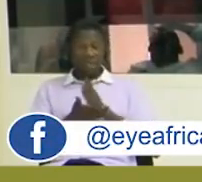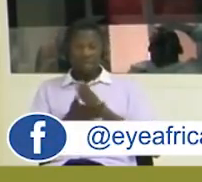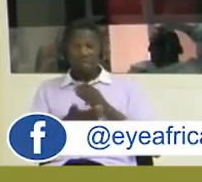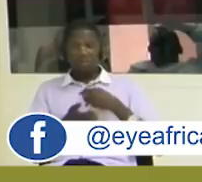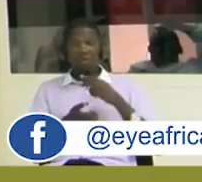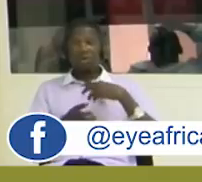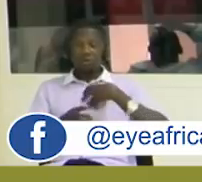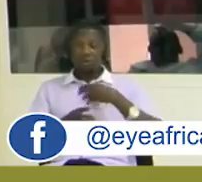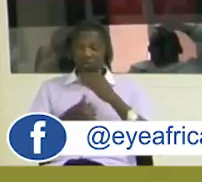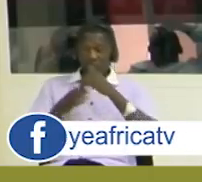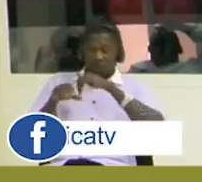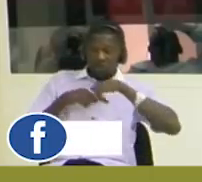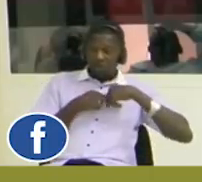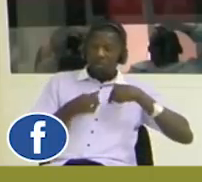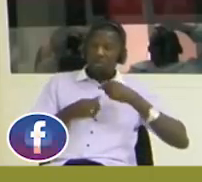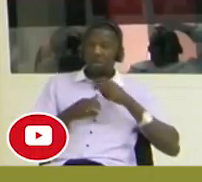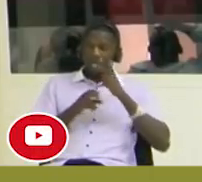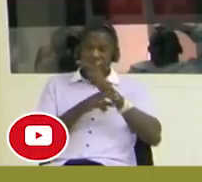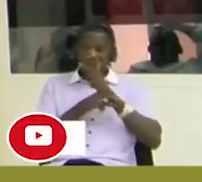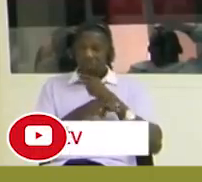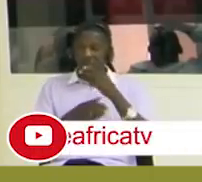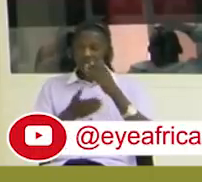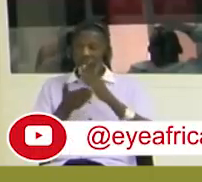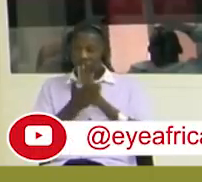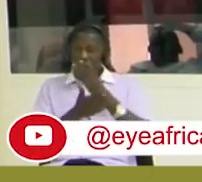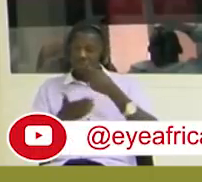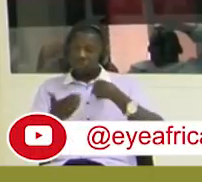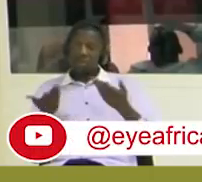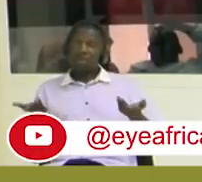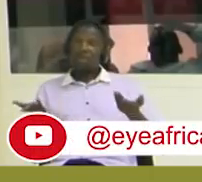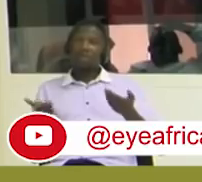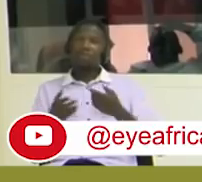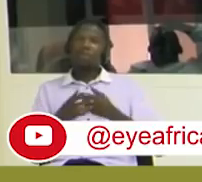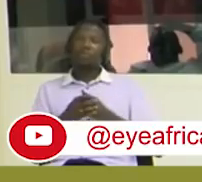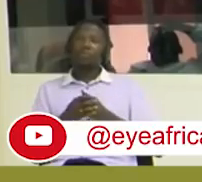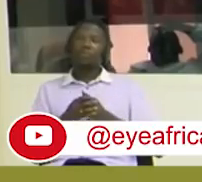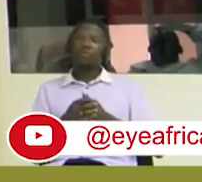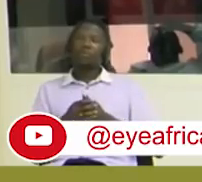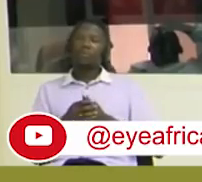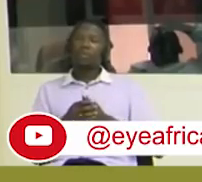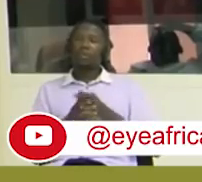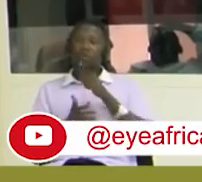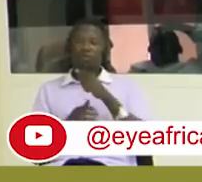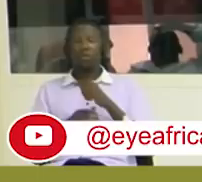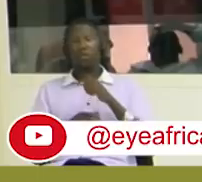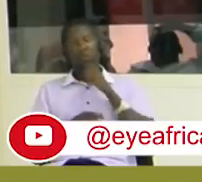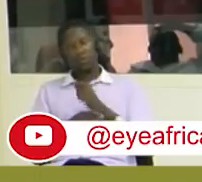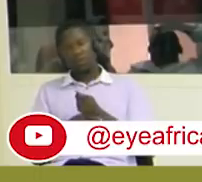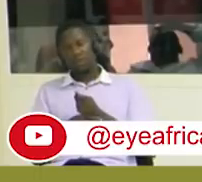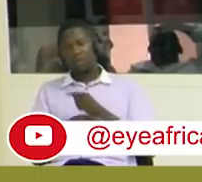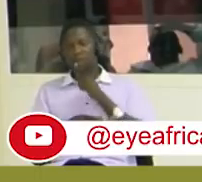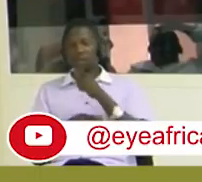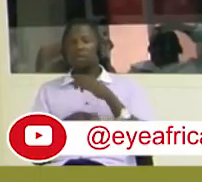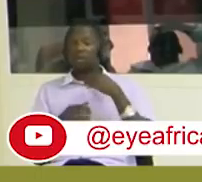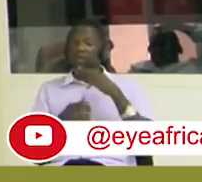you come through me. But Mr. Singhateh, couldn't the army have, in fact,